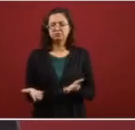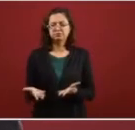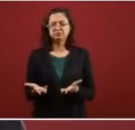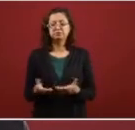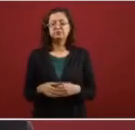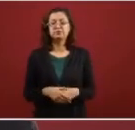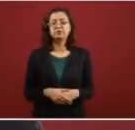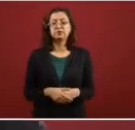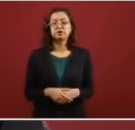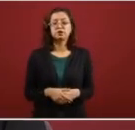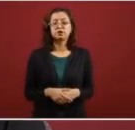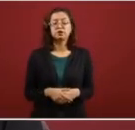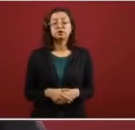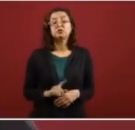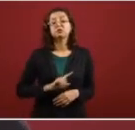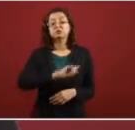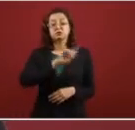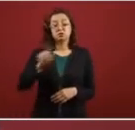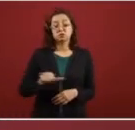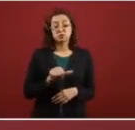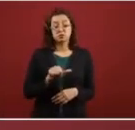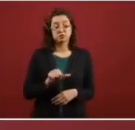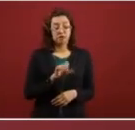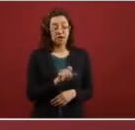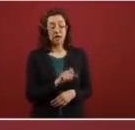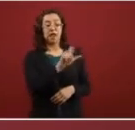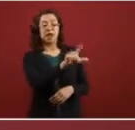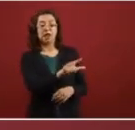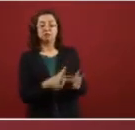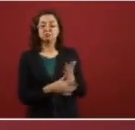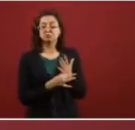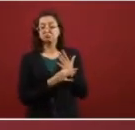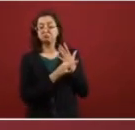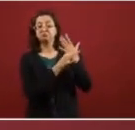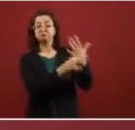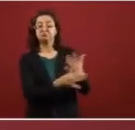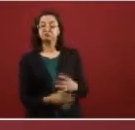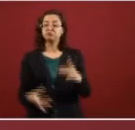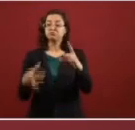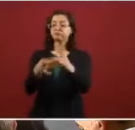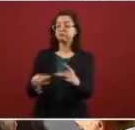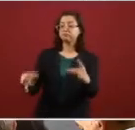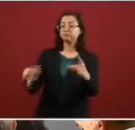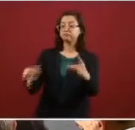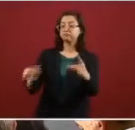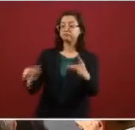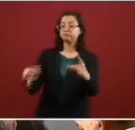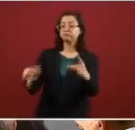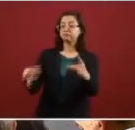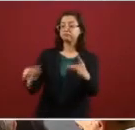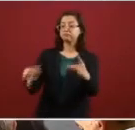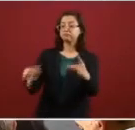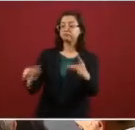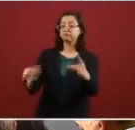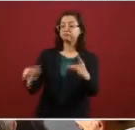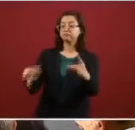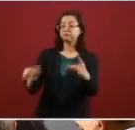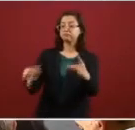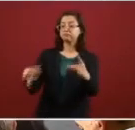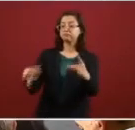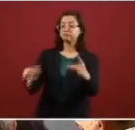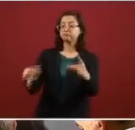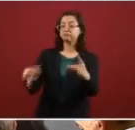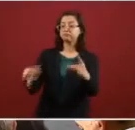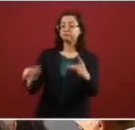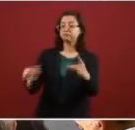Ya él dará su versión de los hechos, no le corresponde al gobierno de México dar la versión de por qué tomó la. And so then he will